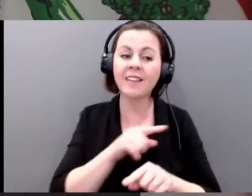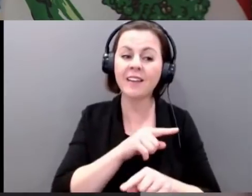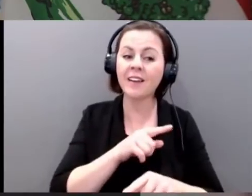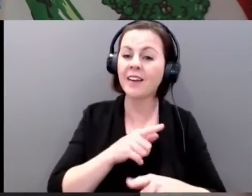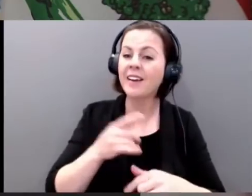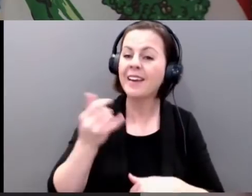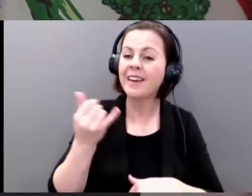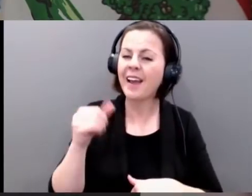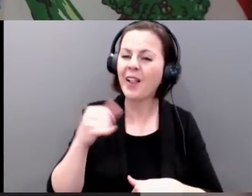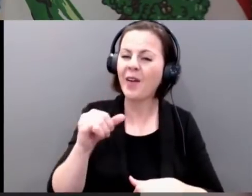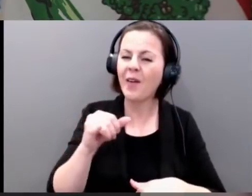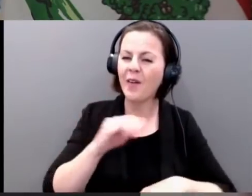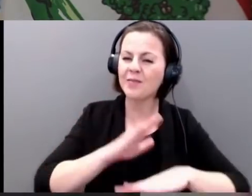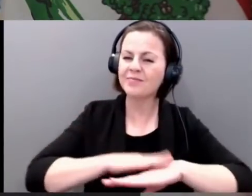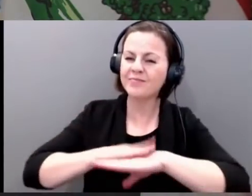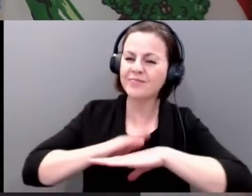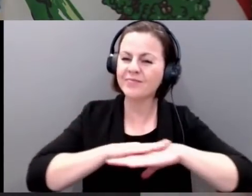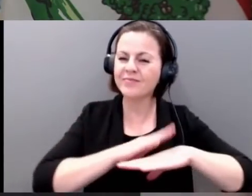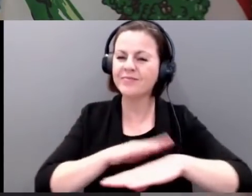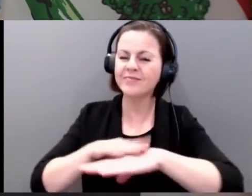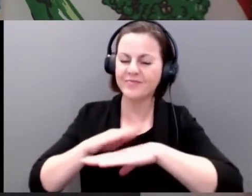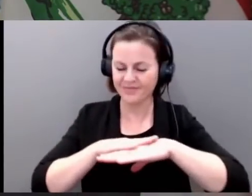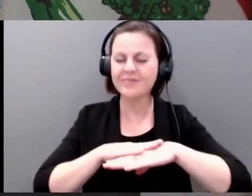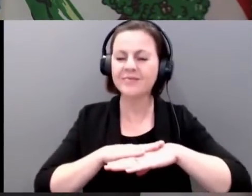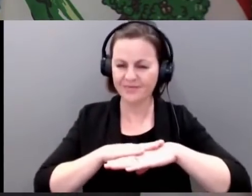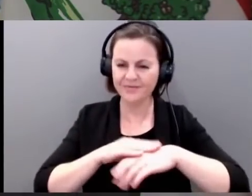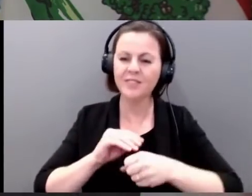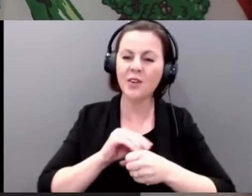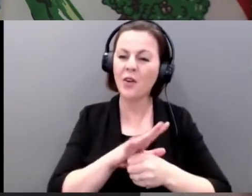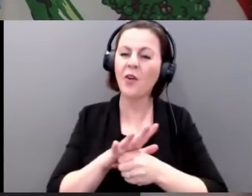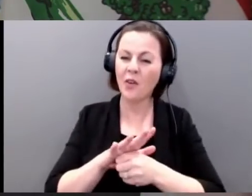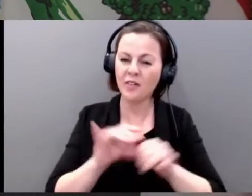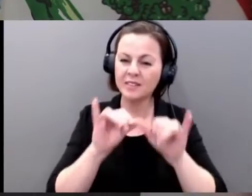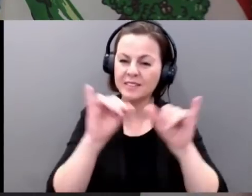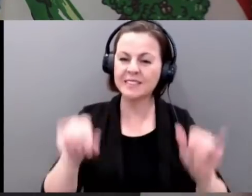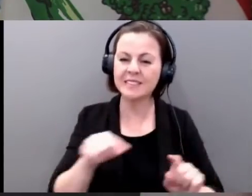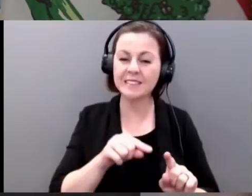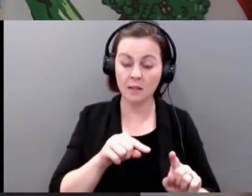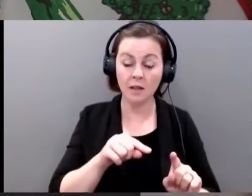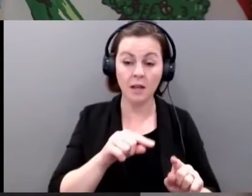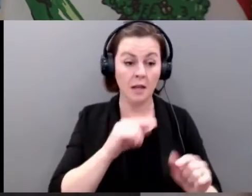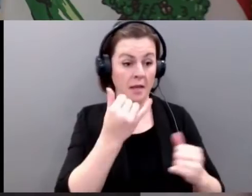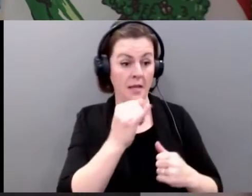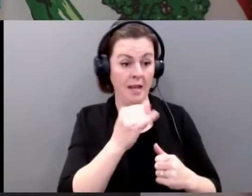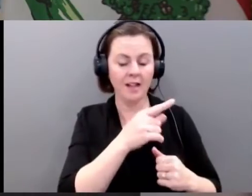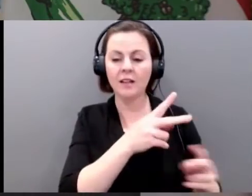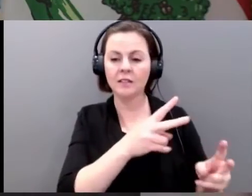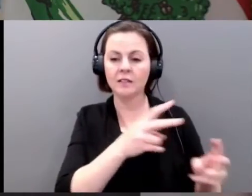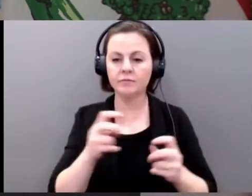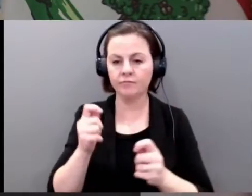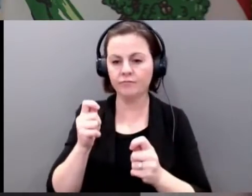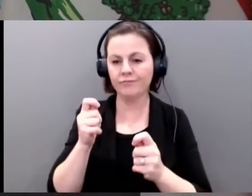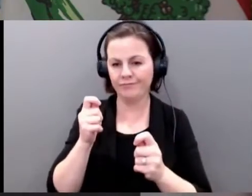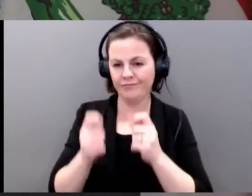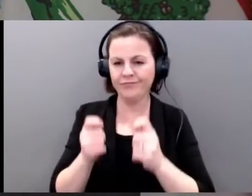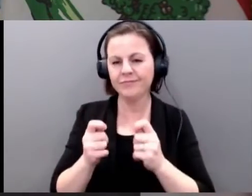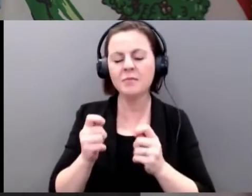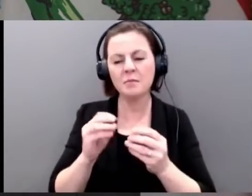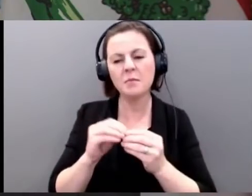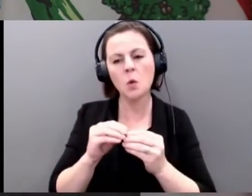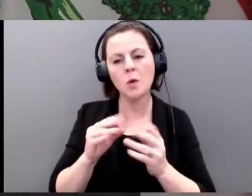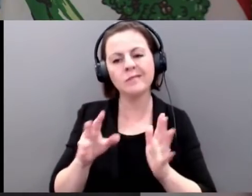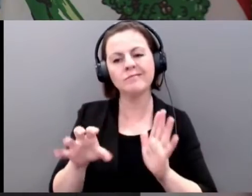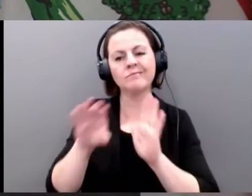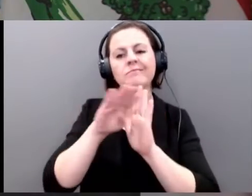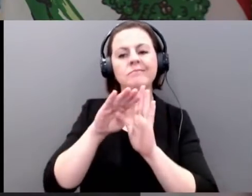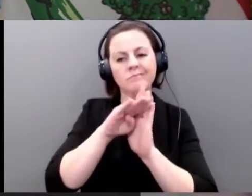yellow stage of our COVID-19 alert system. With the specifics to come, in short, in addition to